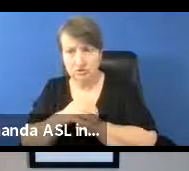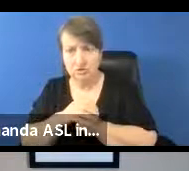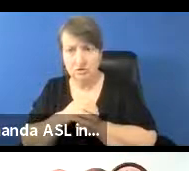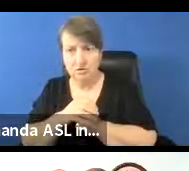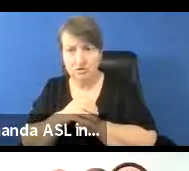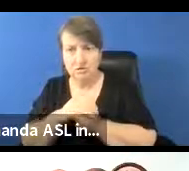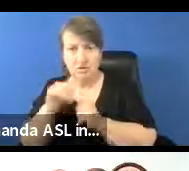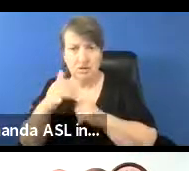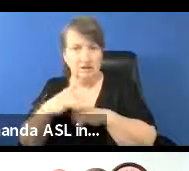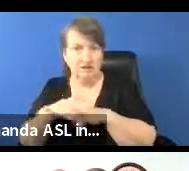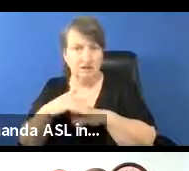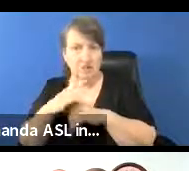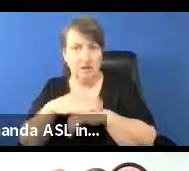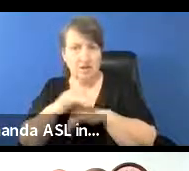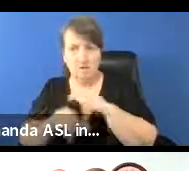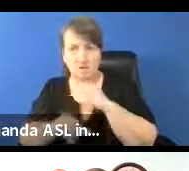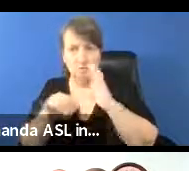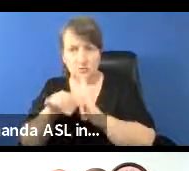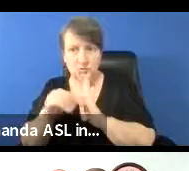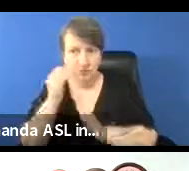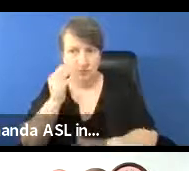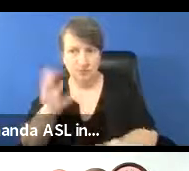which is available on YouTube, by the way.